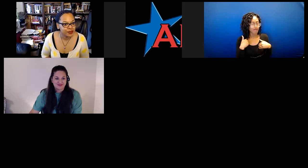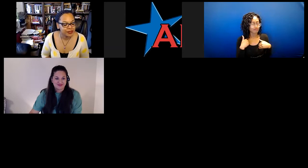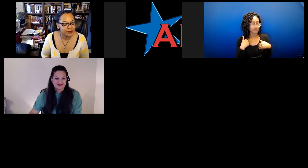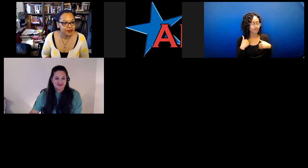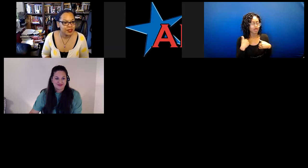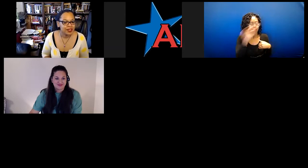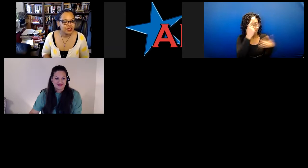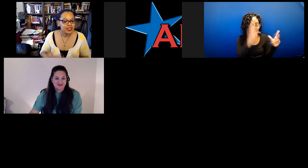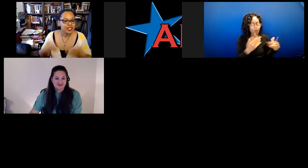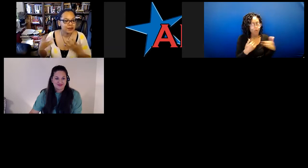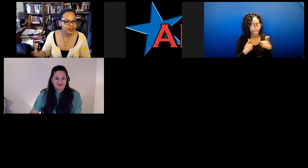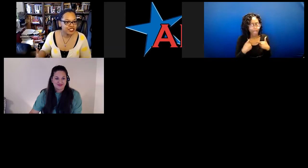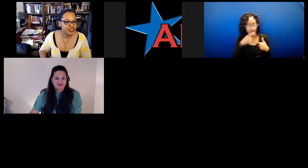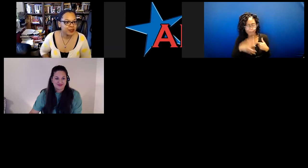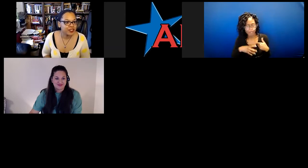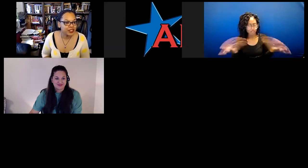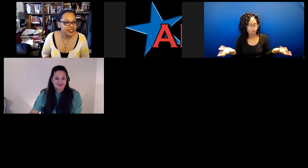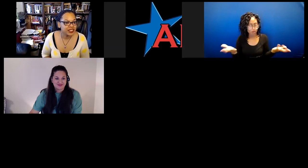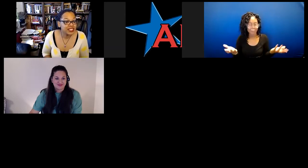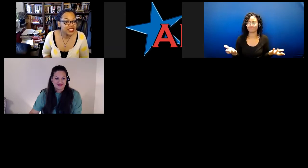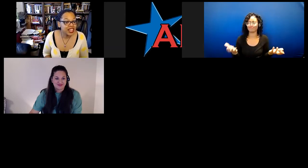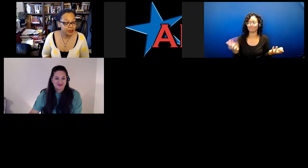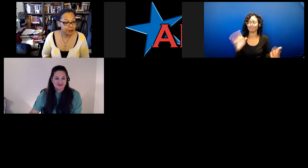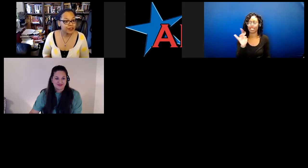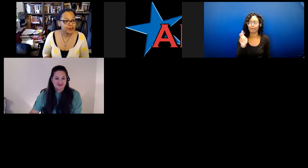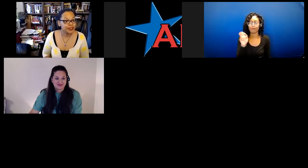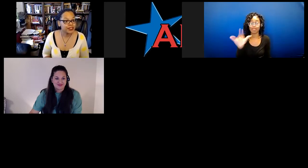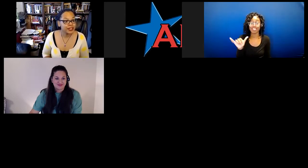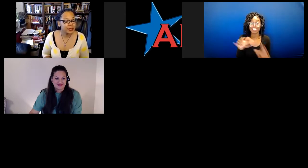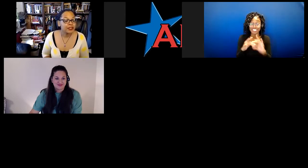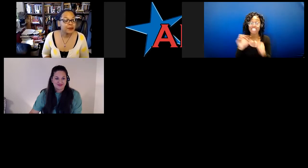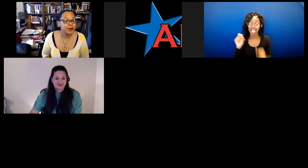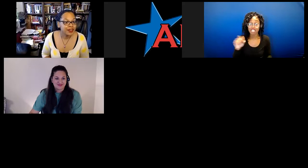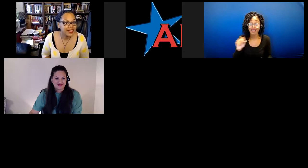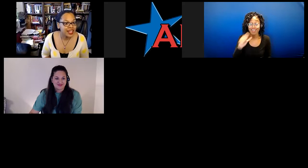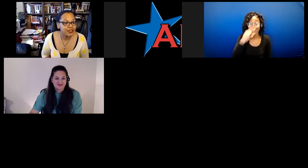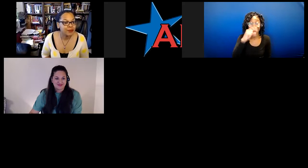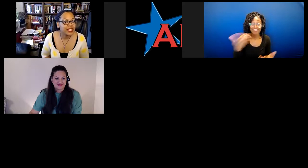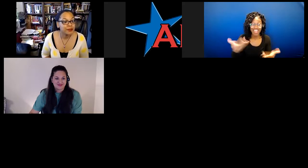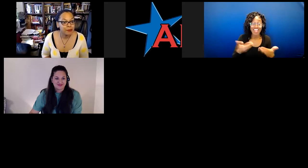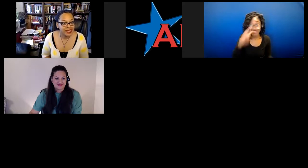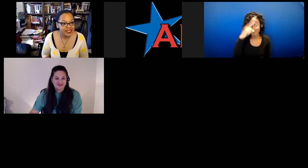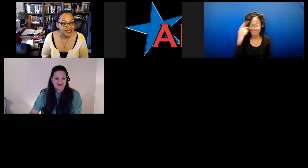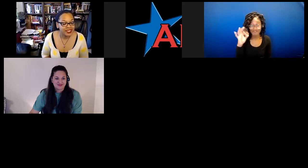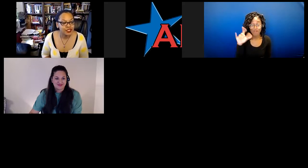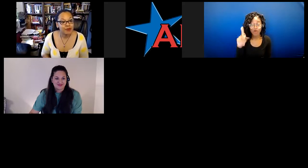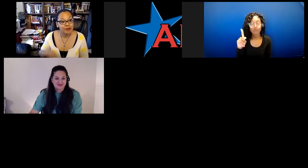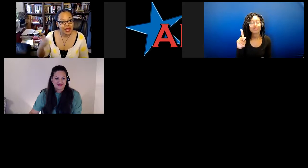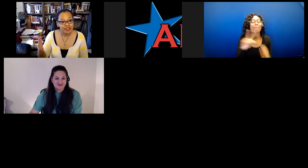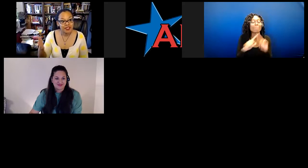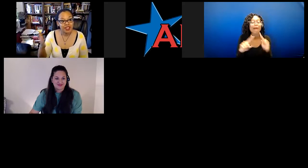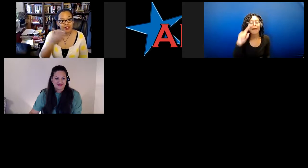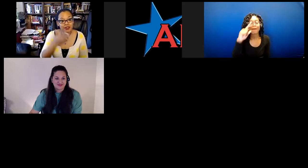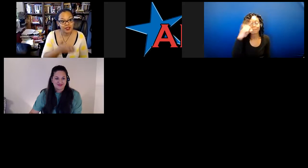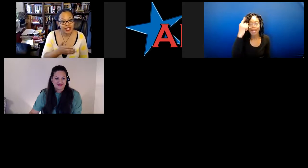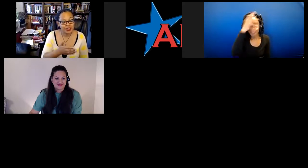doing. So when Kimberly Crenshaw went to look, they did hire Black folks, but they primarily hired Black men to do back of